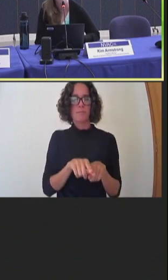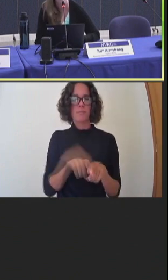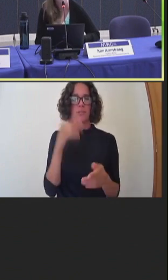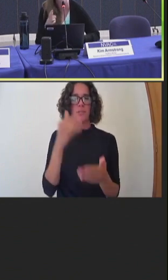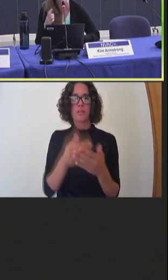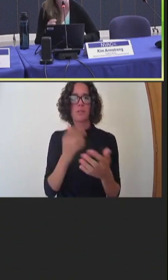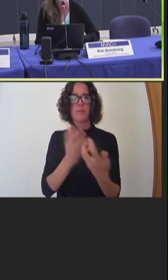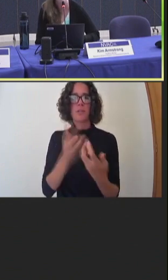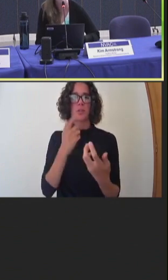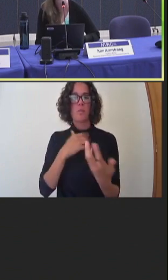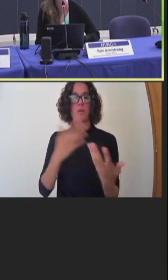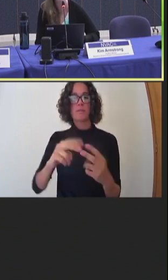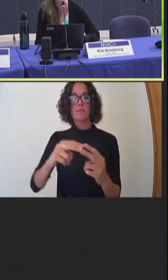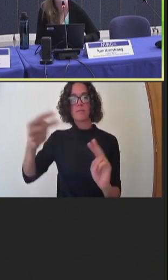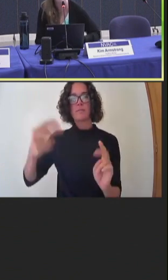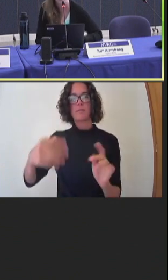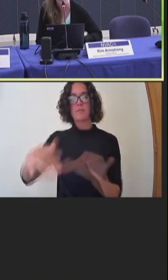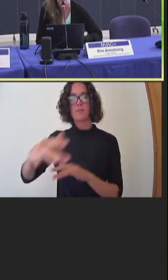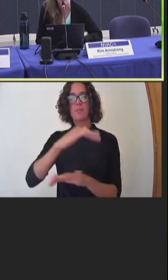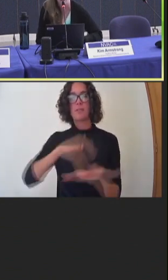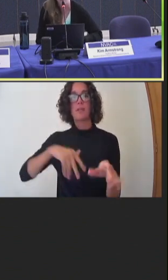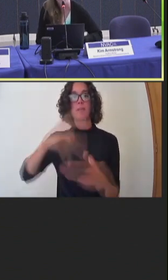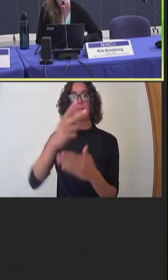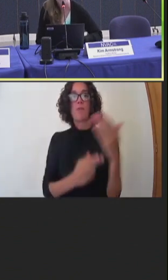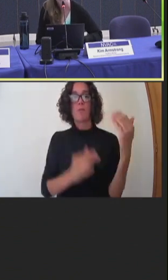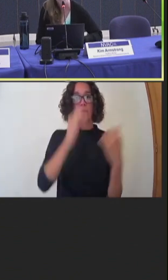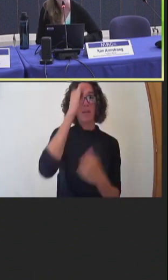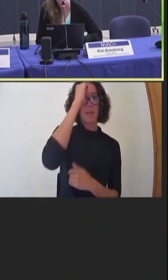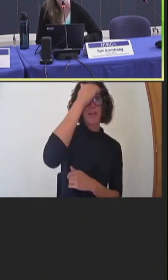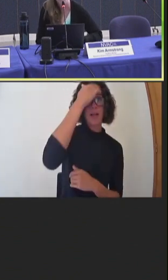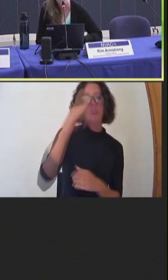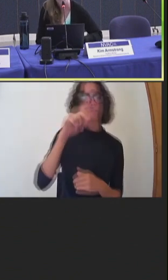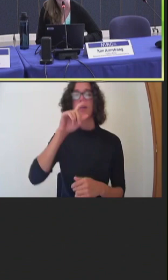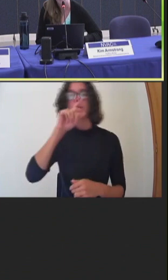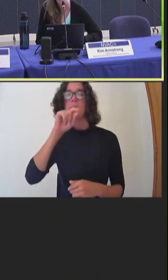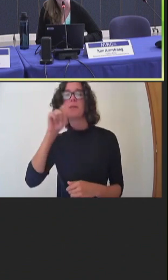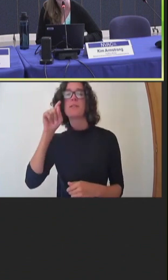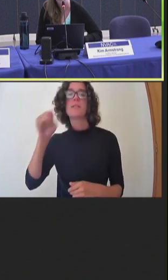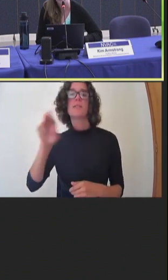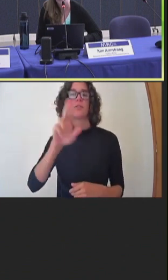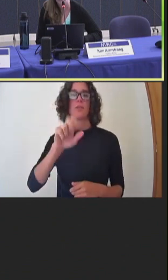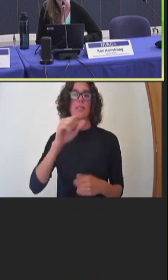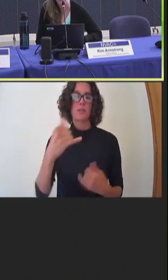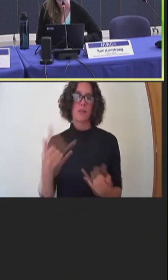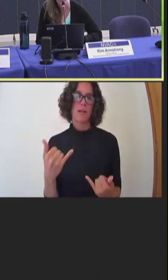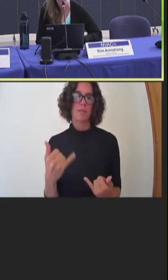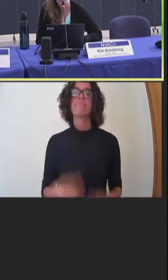is circulating in both dairy cows and birds in the United States.